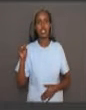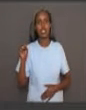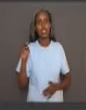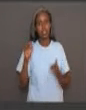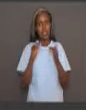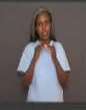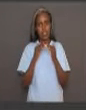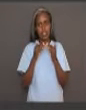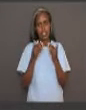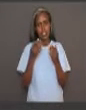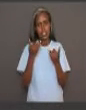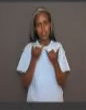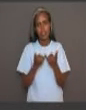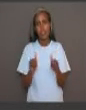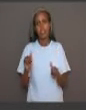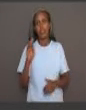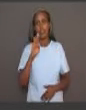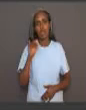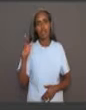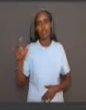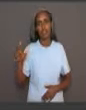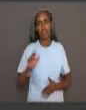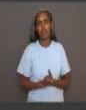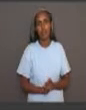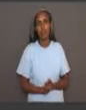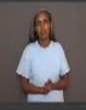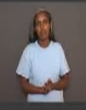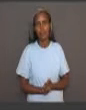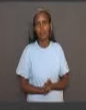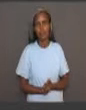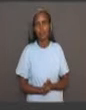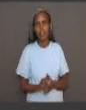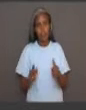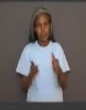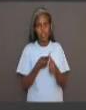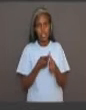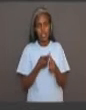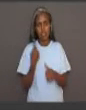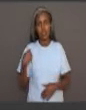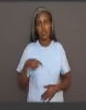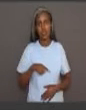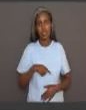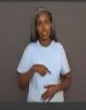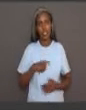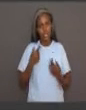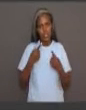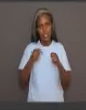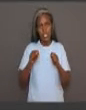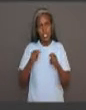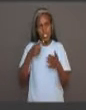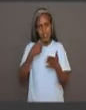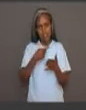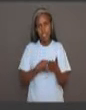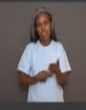n is divisible by 3. First, we can test the